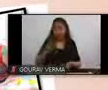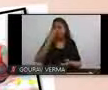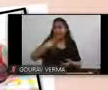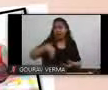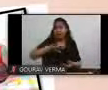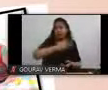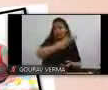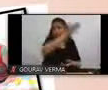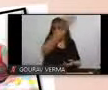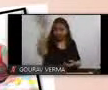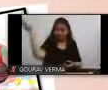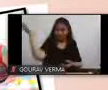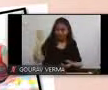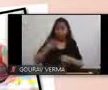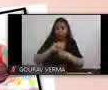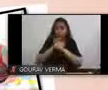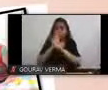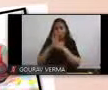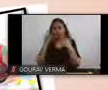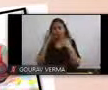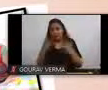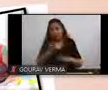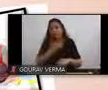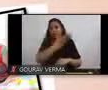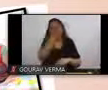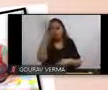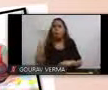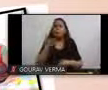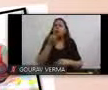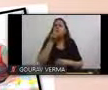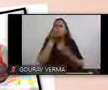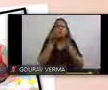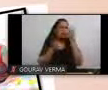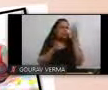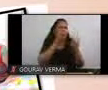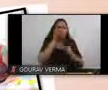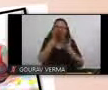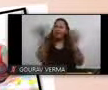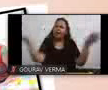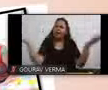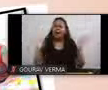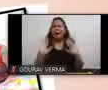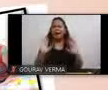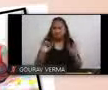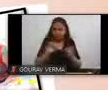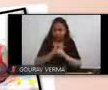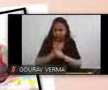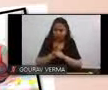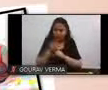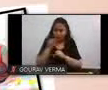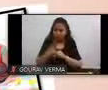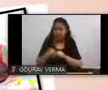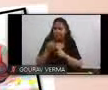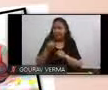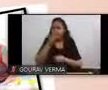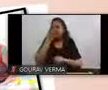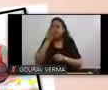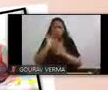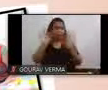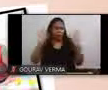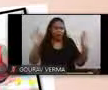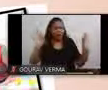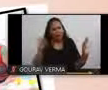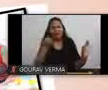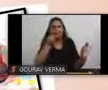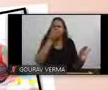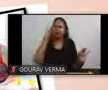this COVID situation, you will see the flowers around. So the children can be a part of that. What is the other